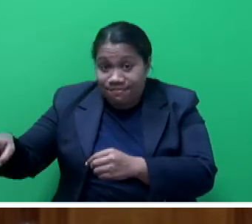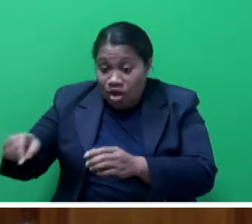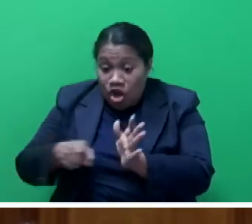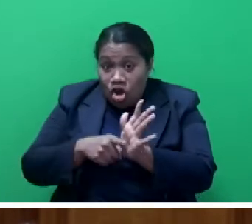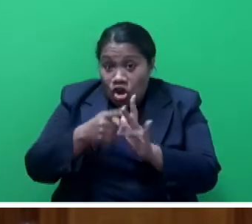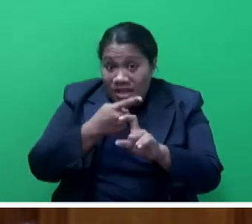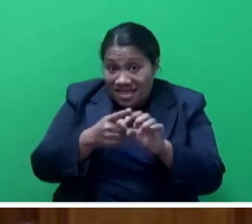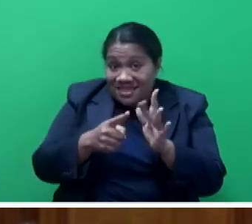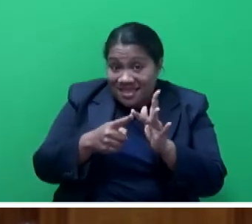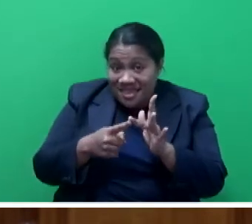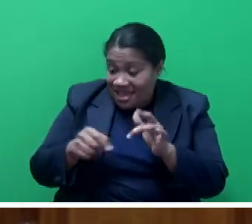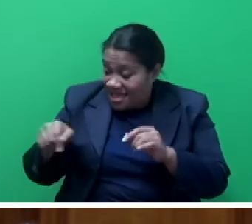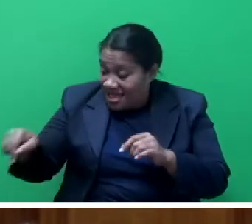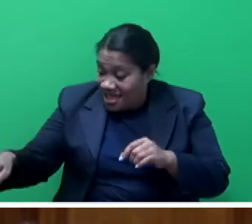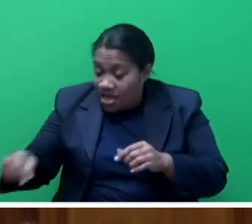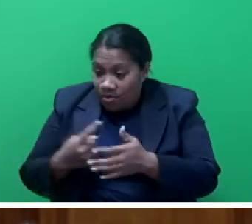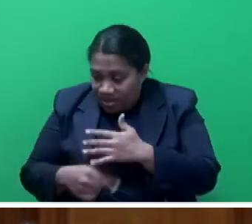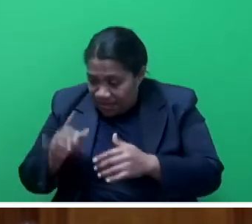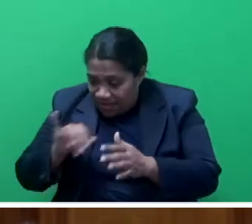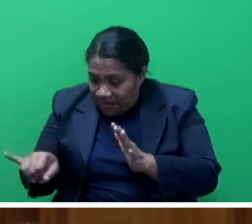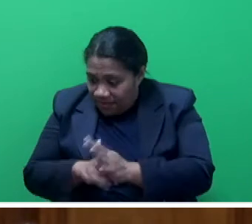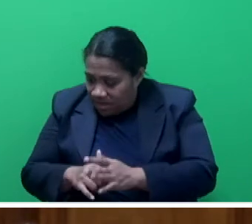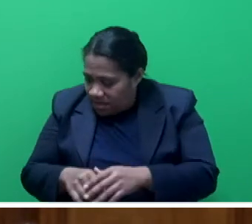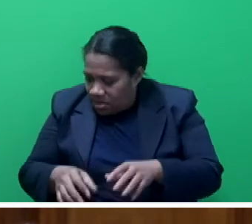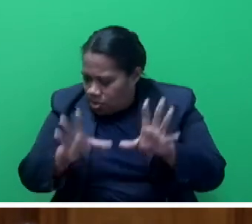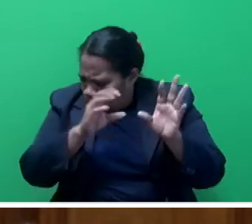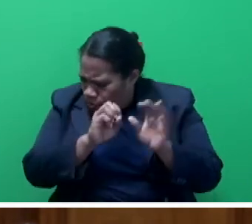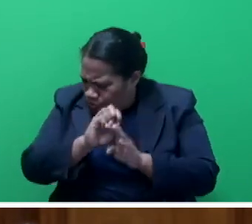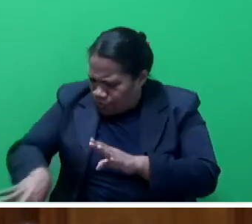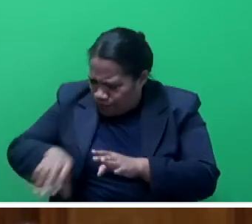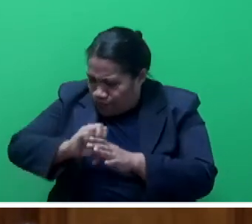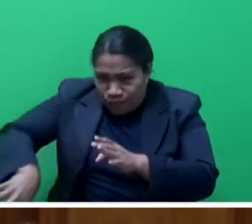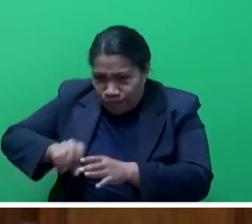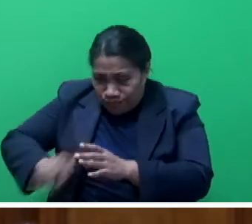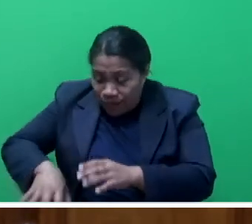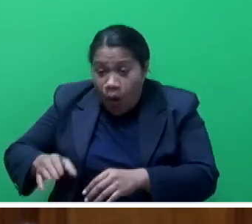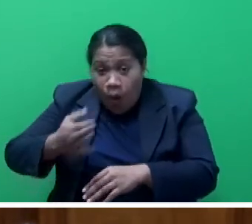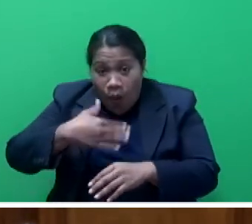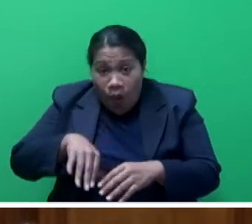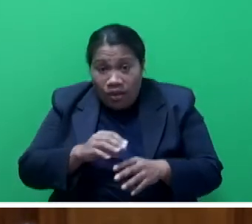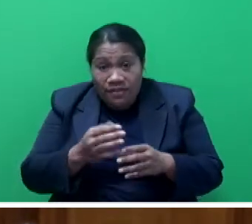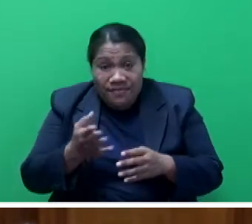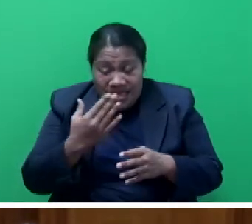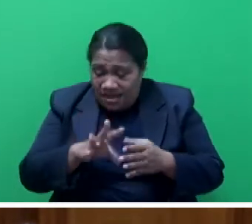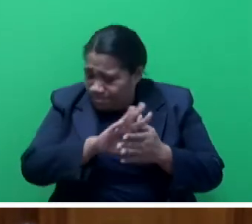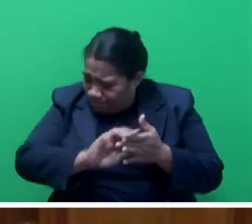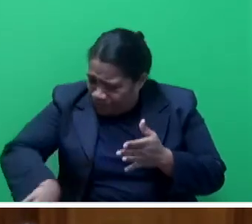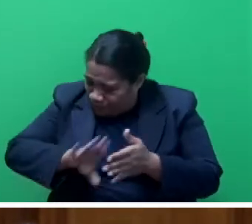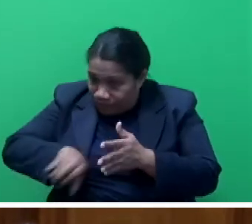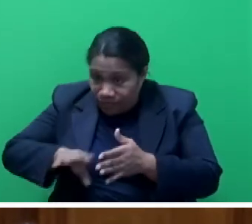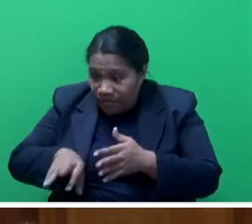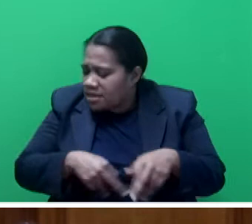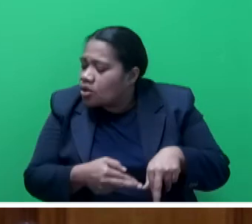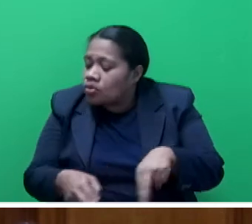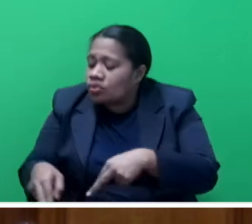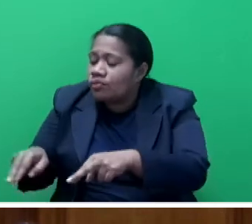to identify the pumps and flush it out. Make sure you get all the silt out, all the air out of the system, and then go across to the other side of the river, on the